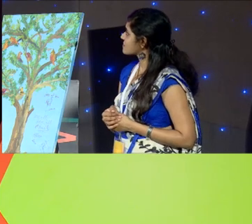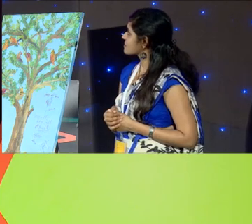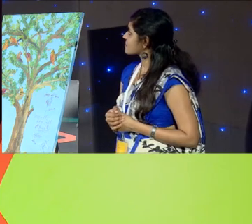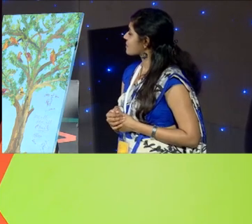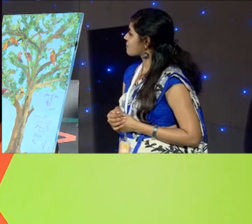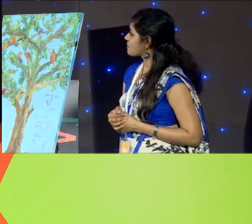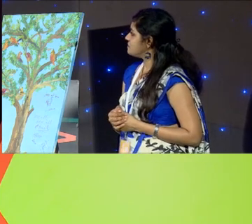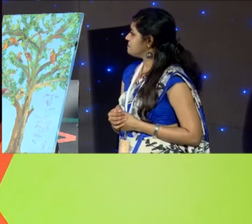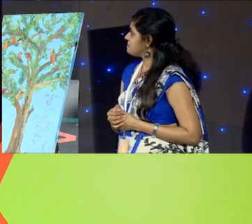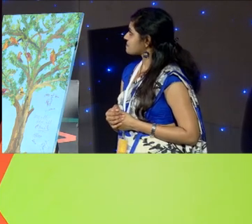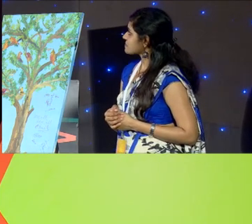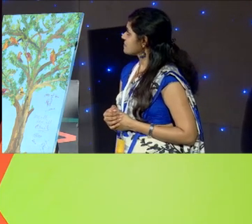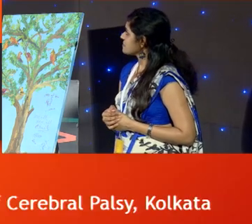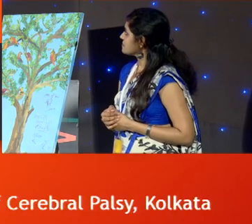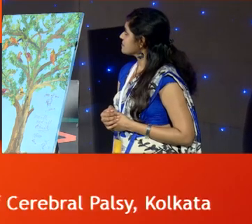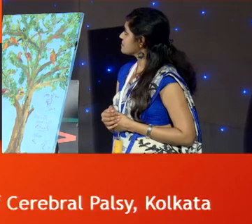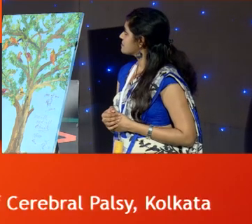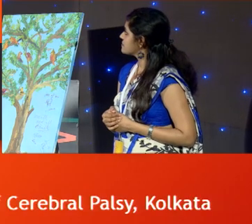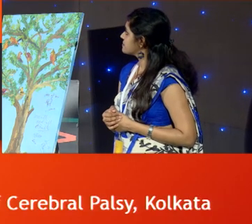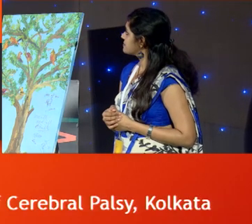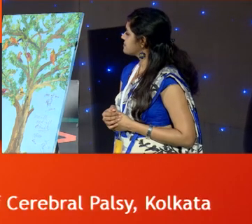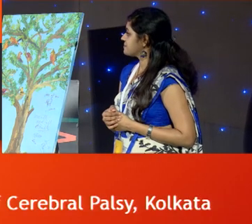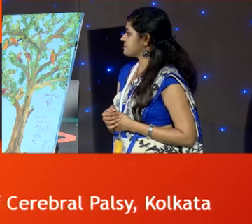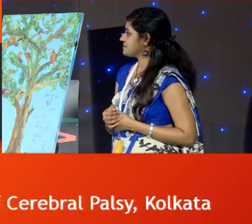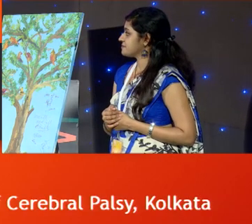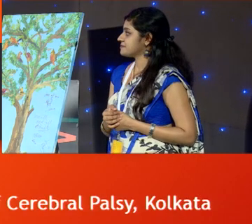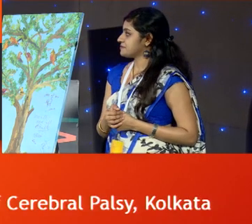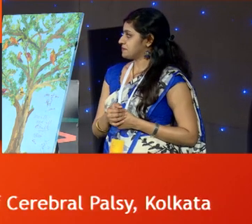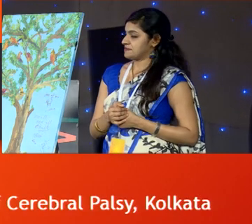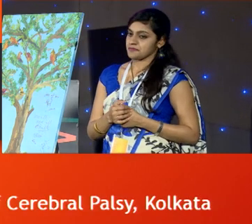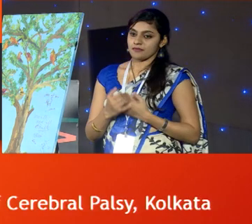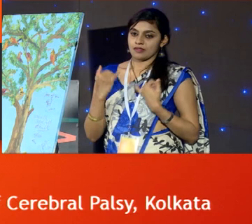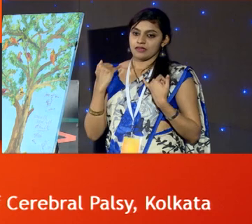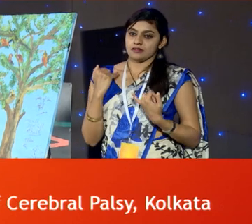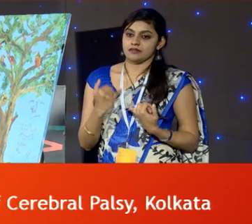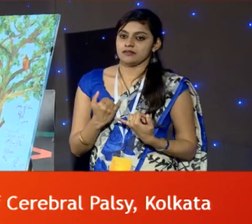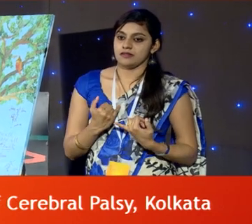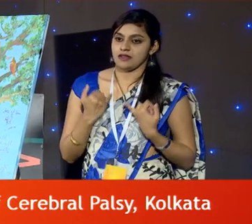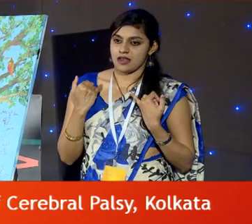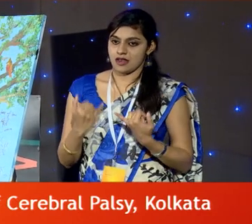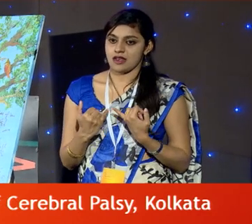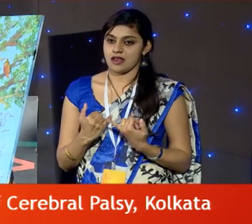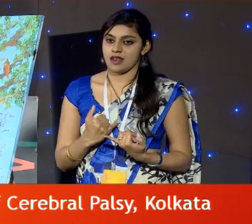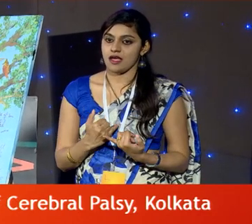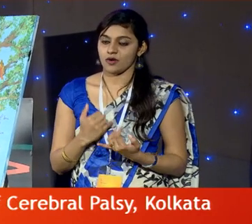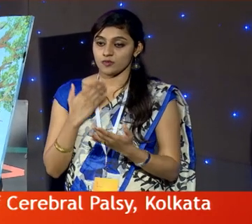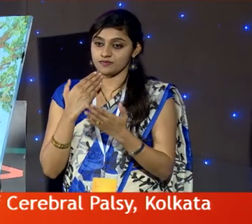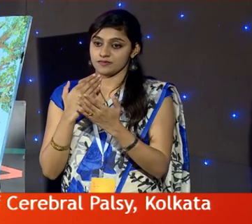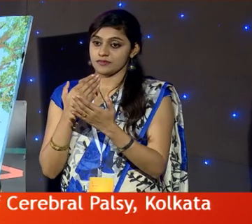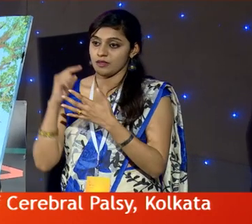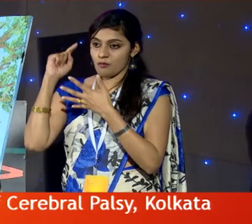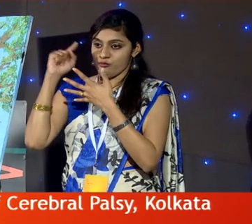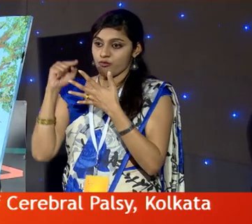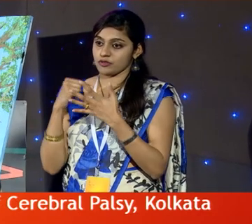Now, these good practices are being practiced by several institutions like these, Action for